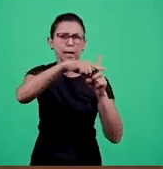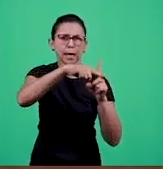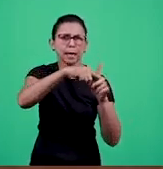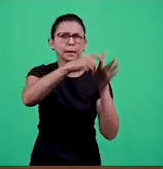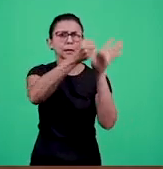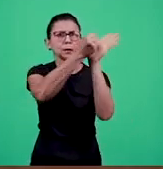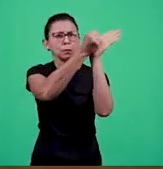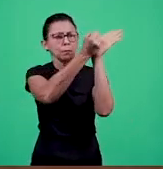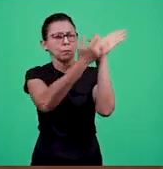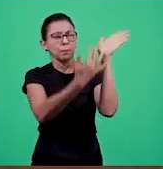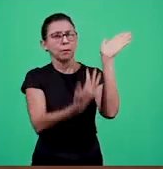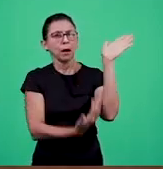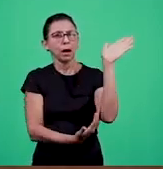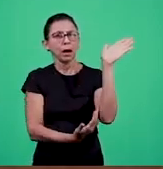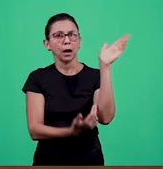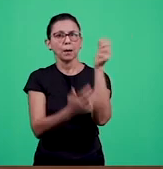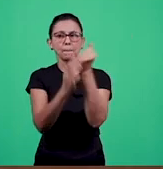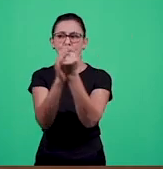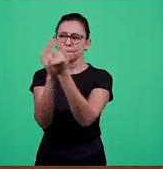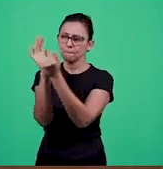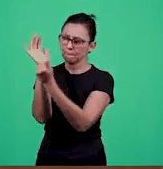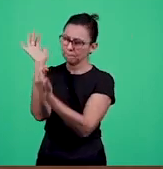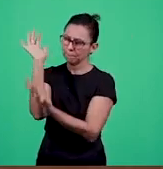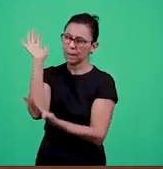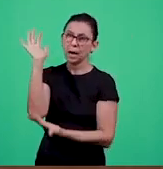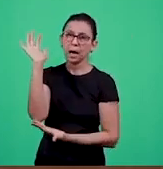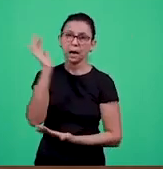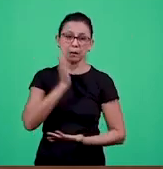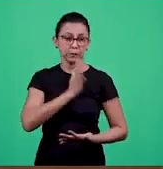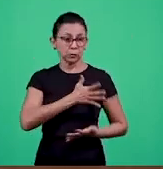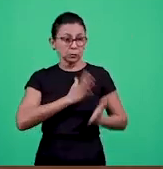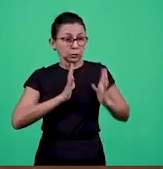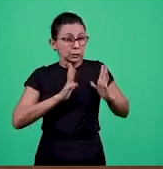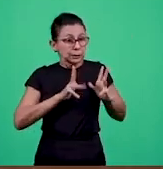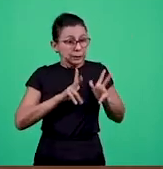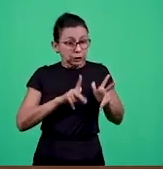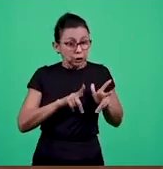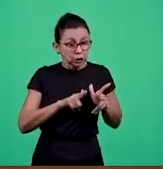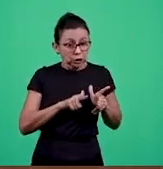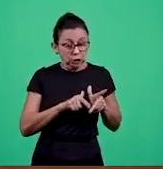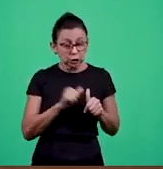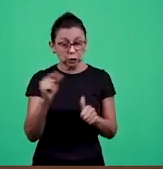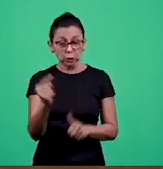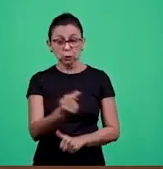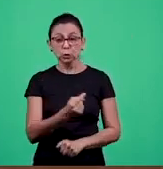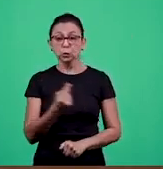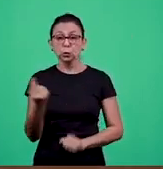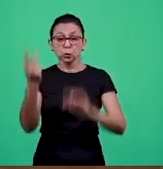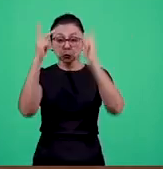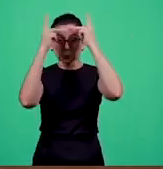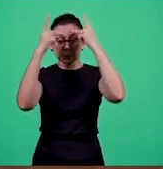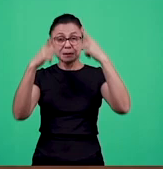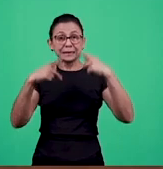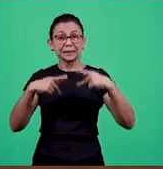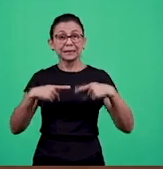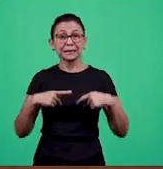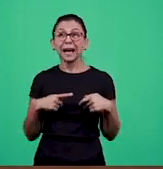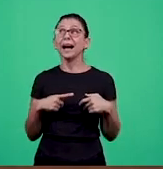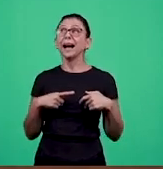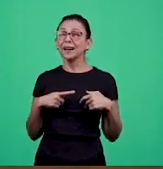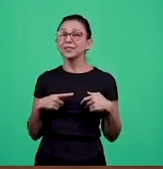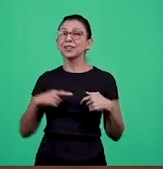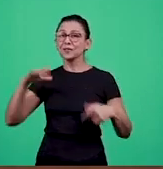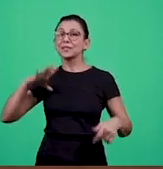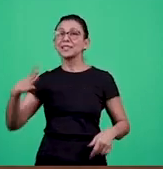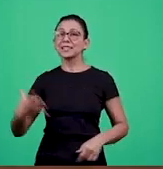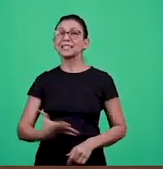cross. And his blood that will be poured out will clean the hearts of everyone. And then we will be saved